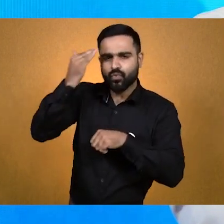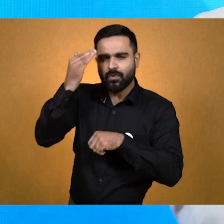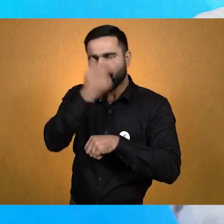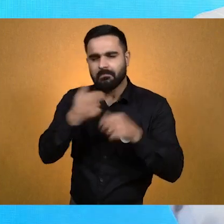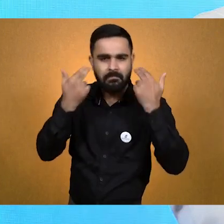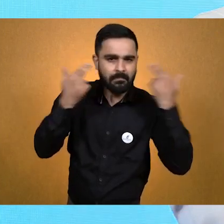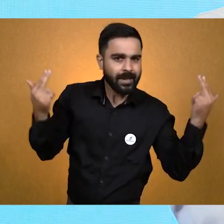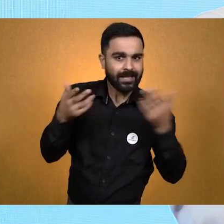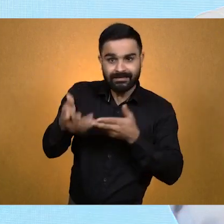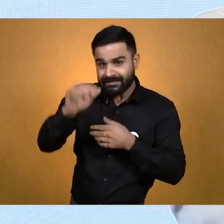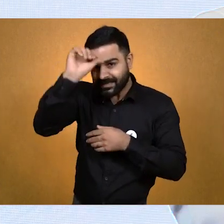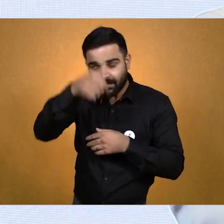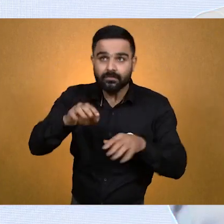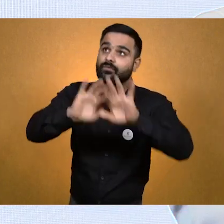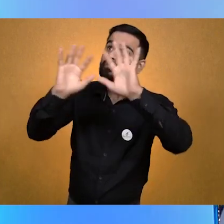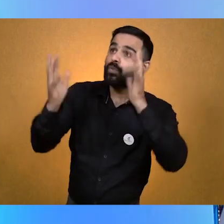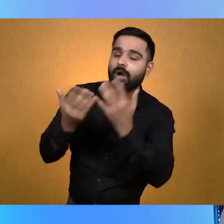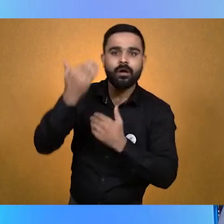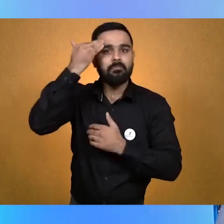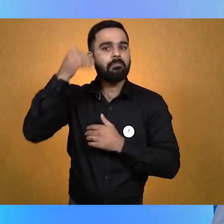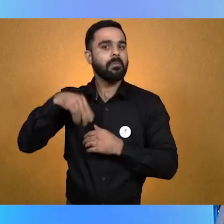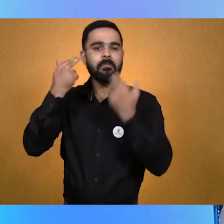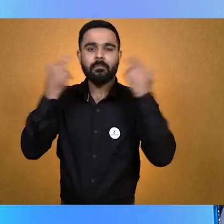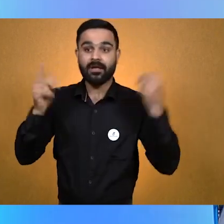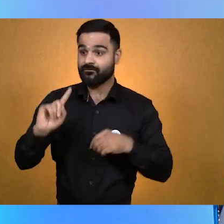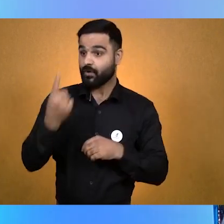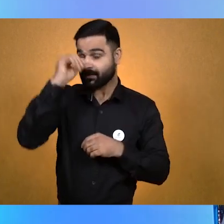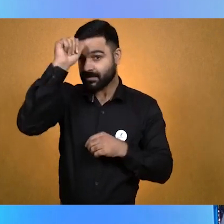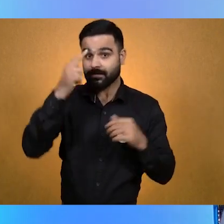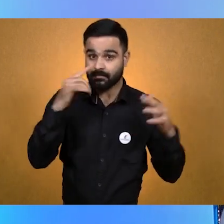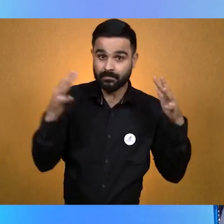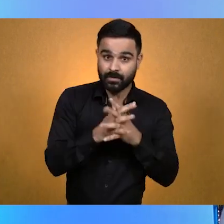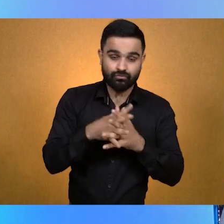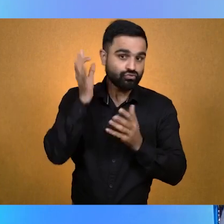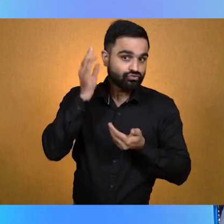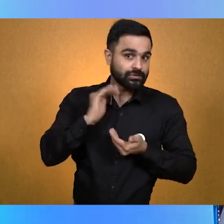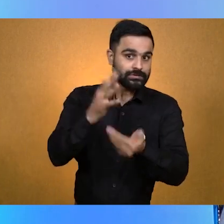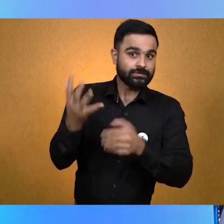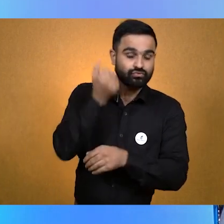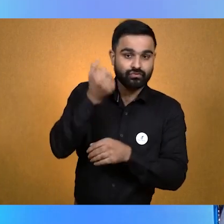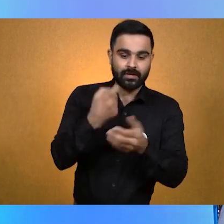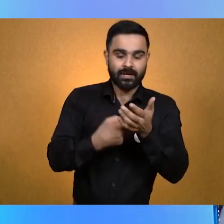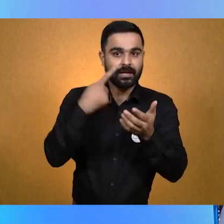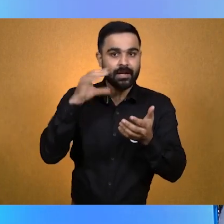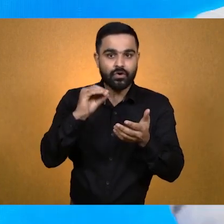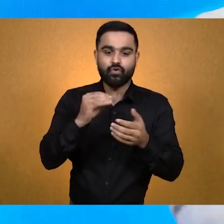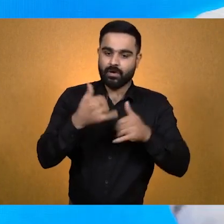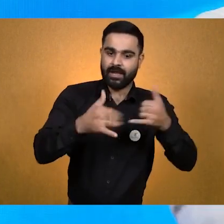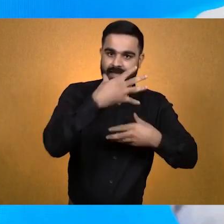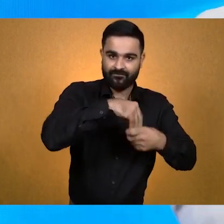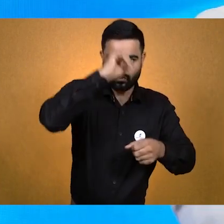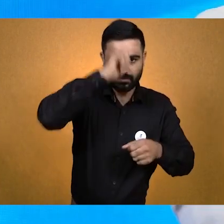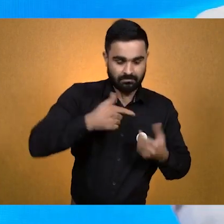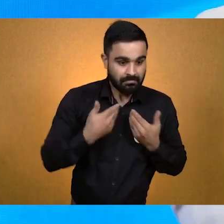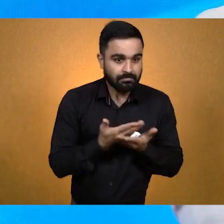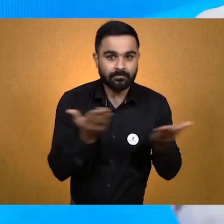faces, not just in India but around the world. She was the first Indian woman to win a medal at the Rio Games for India, for all